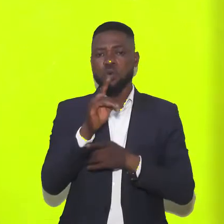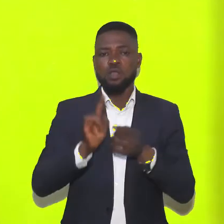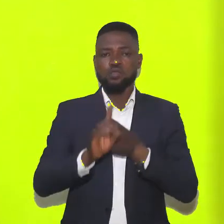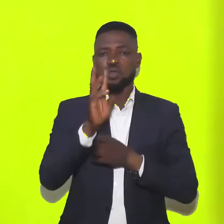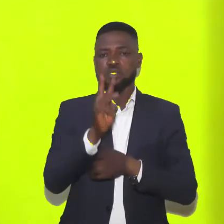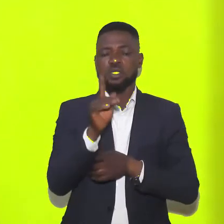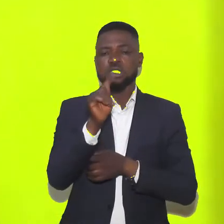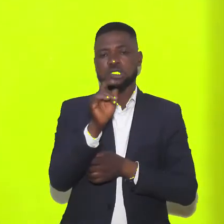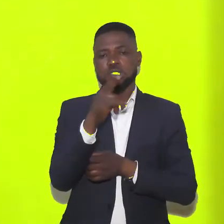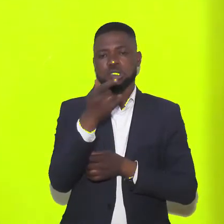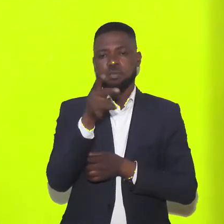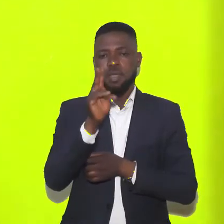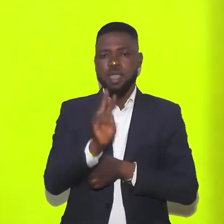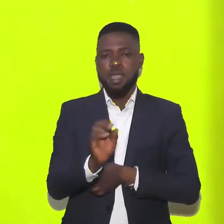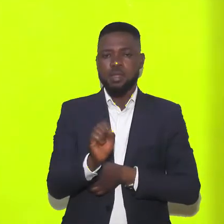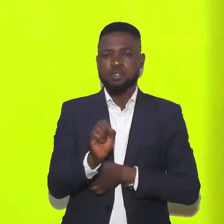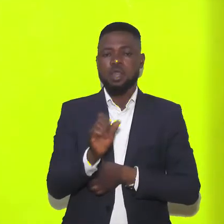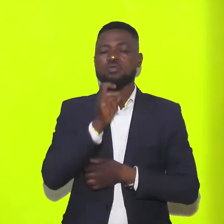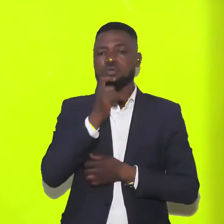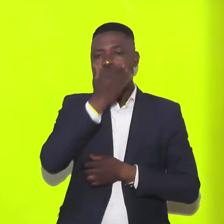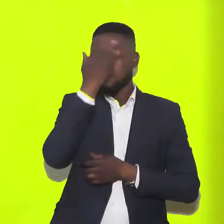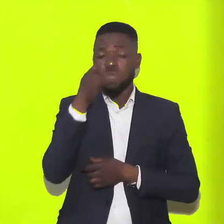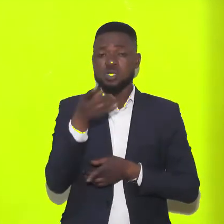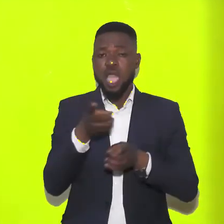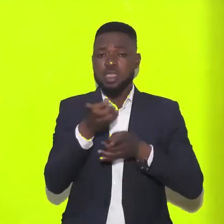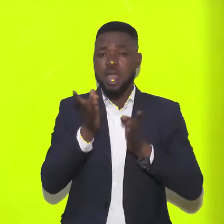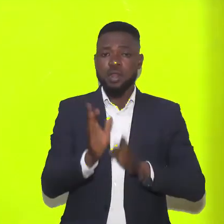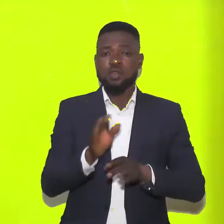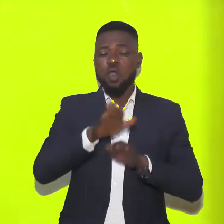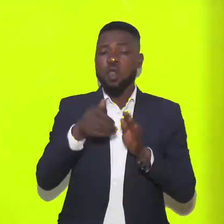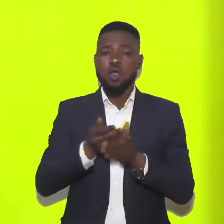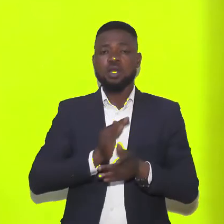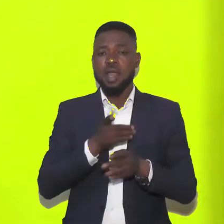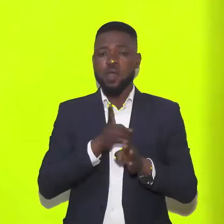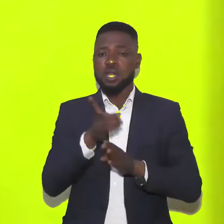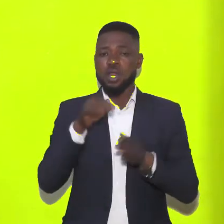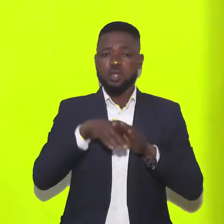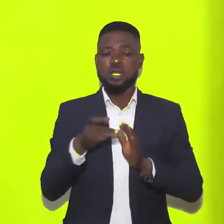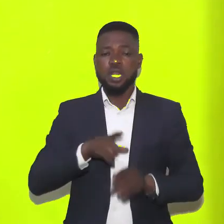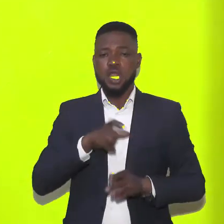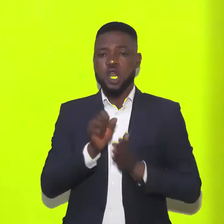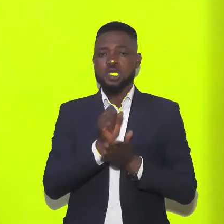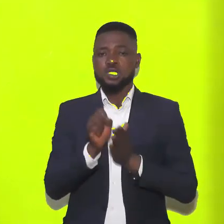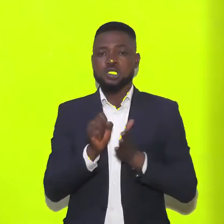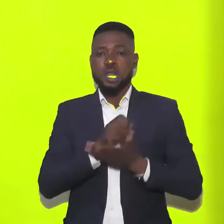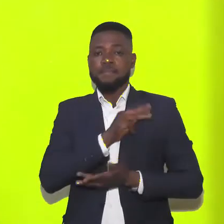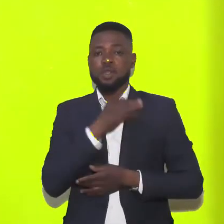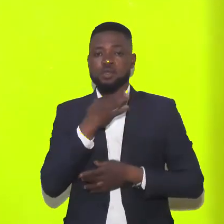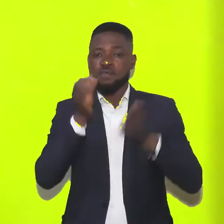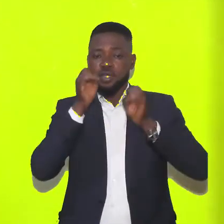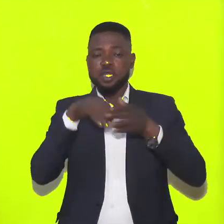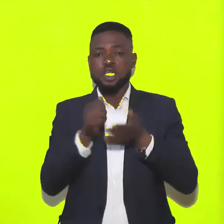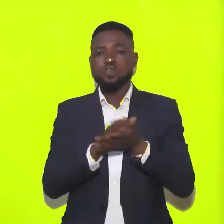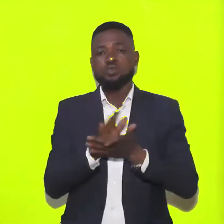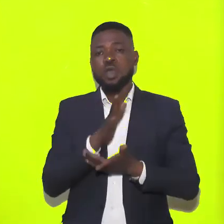to 6 Tutor General Permanent Secretaries. Not forgetting the directors, all our directors in the Lagos State Ministry of Education, in